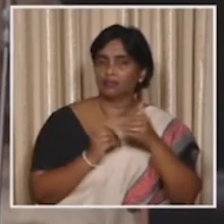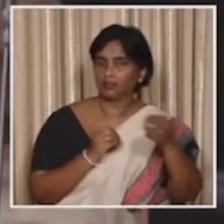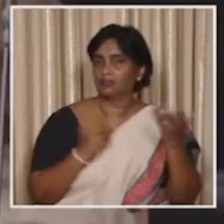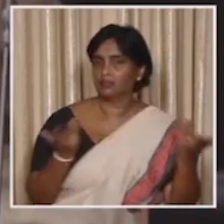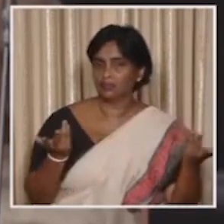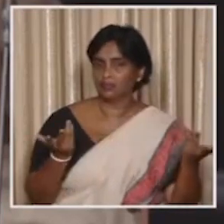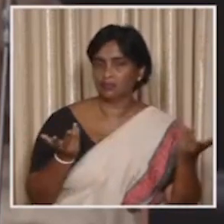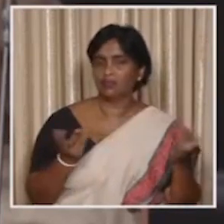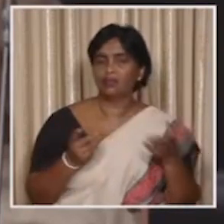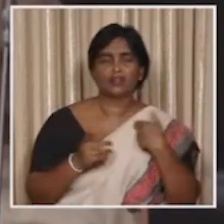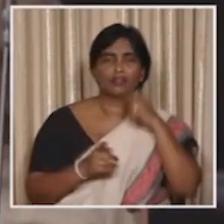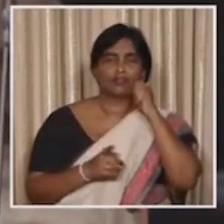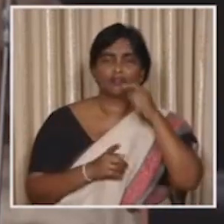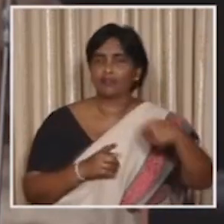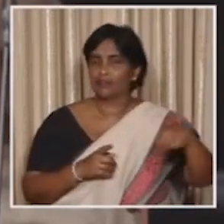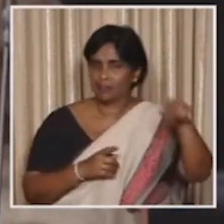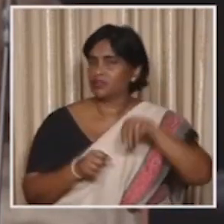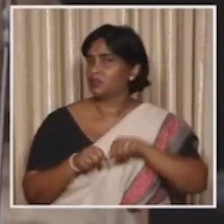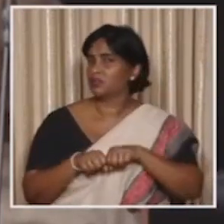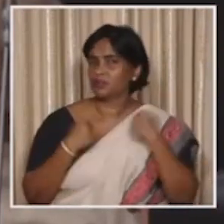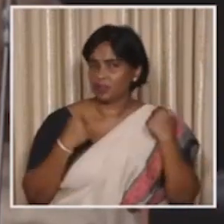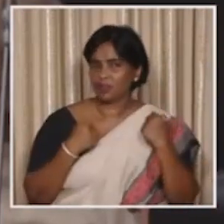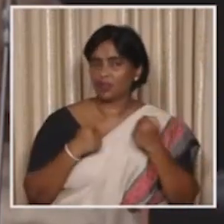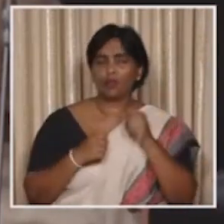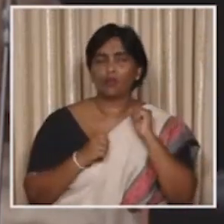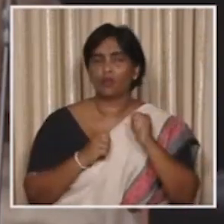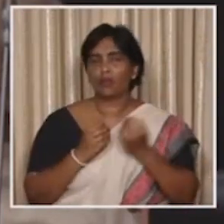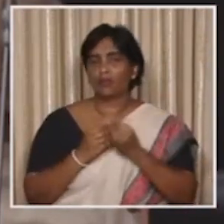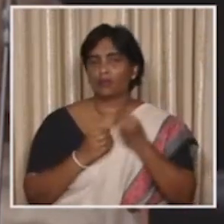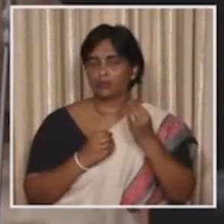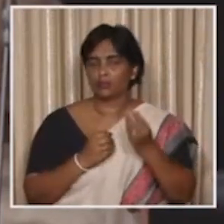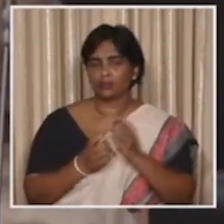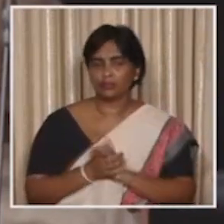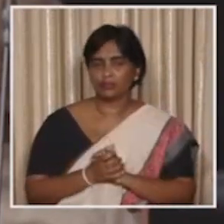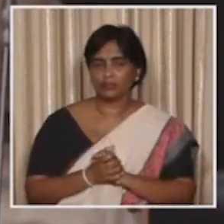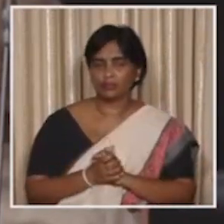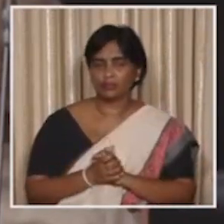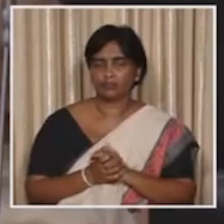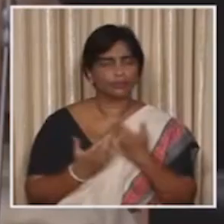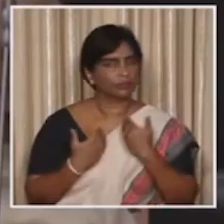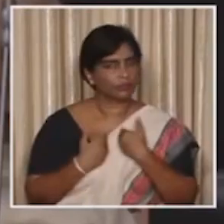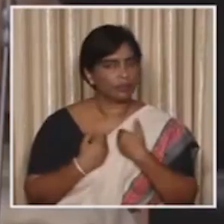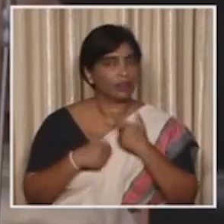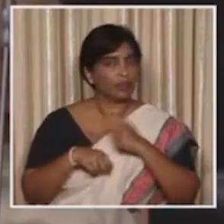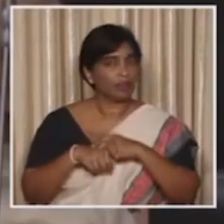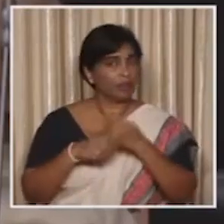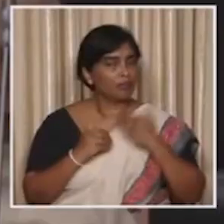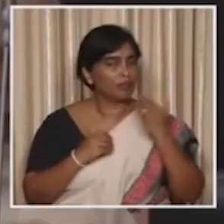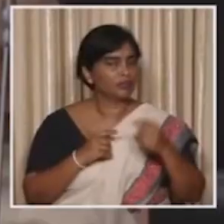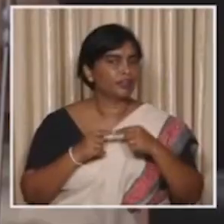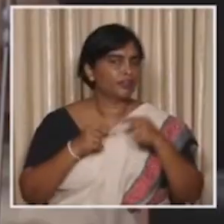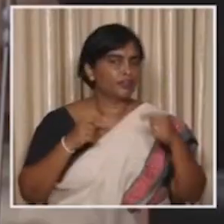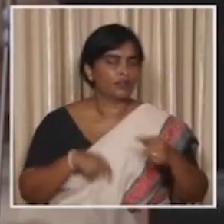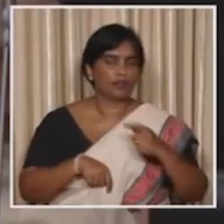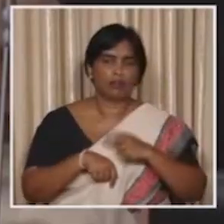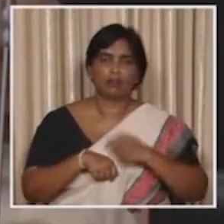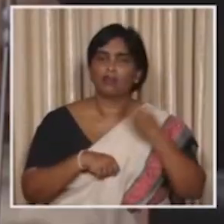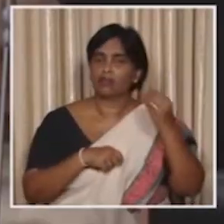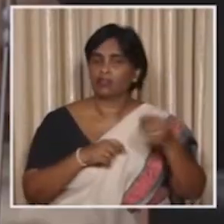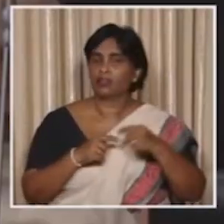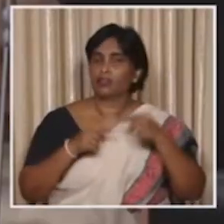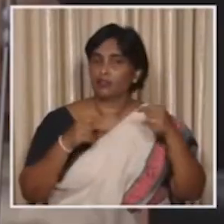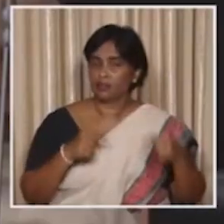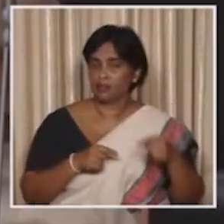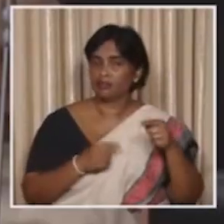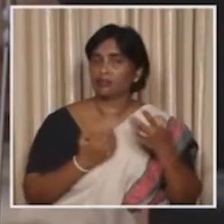public trust. He gave it up so the opposition can take over. Opposition didn't take over. Ekai apita kiyannone